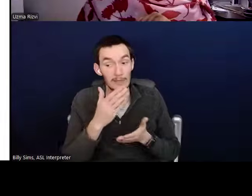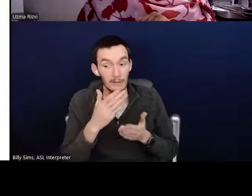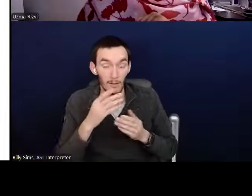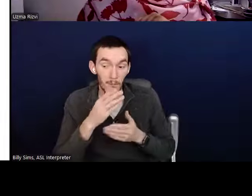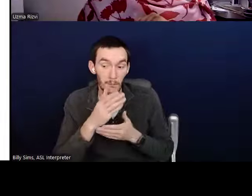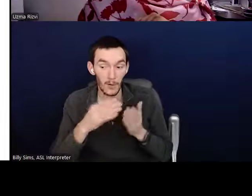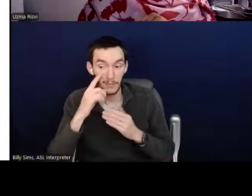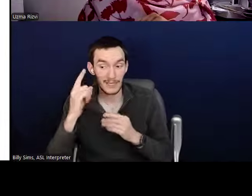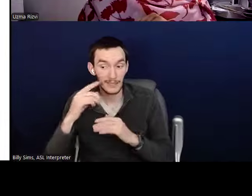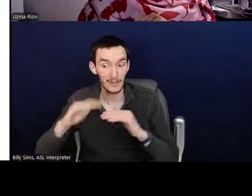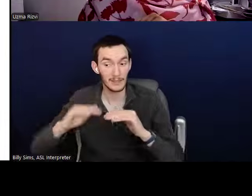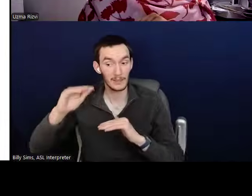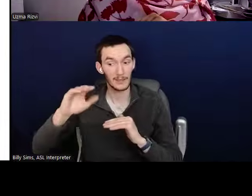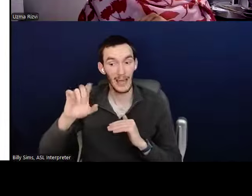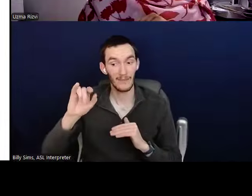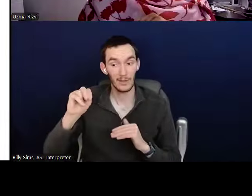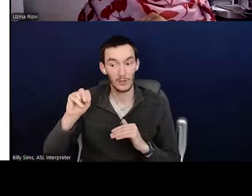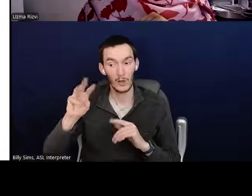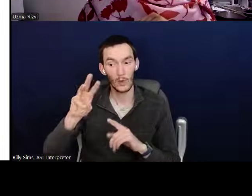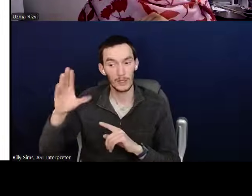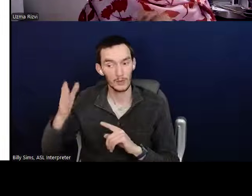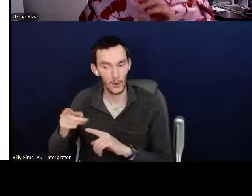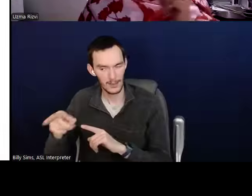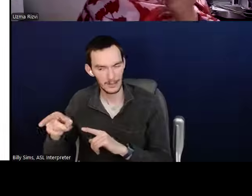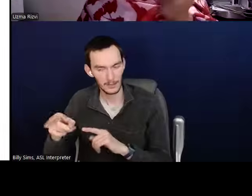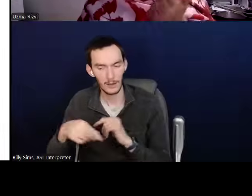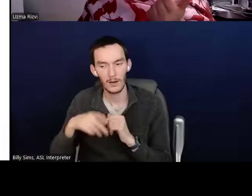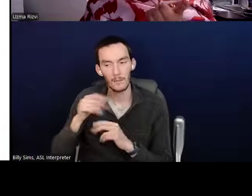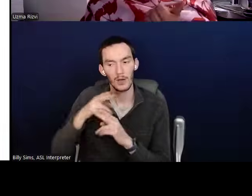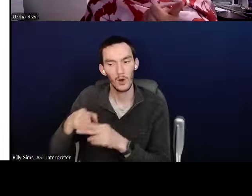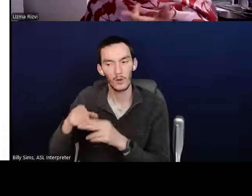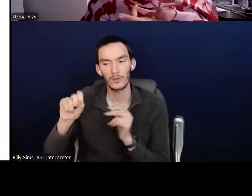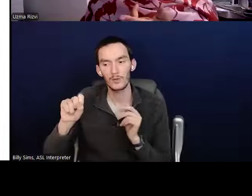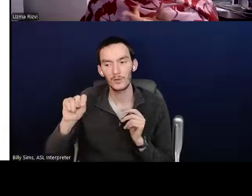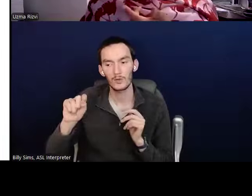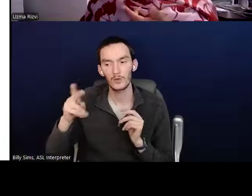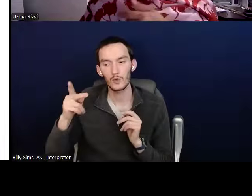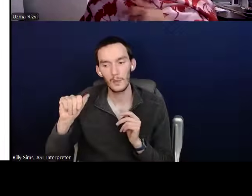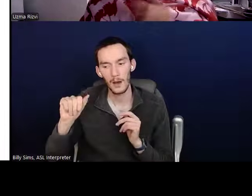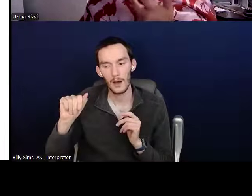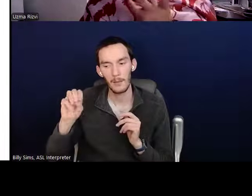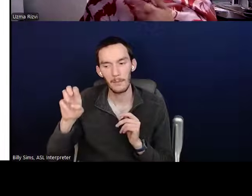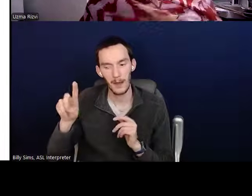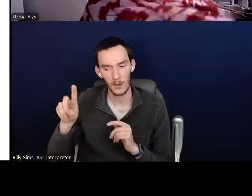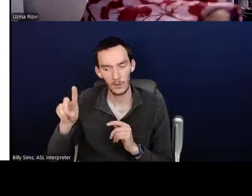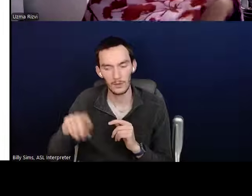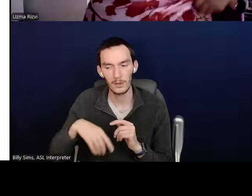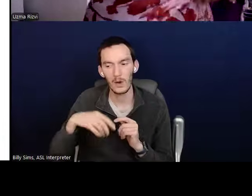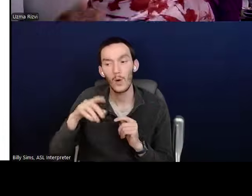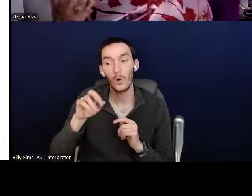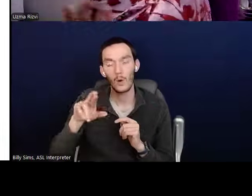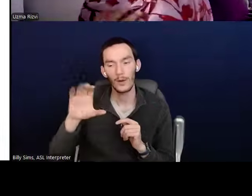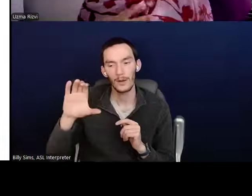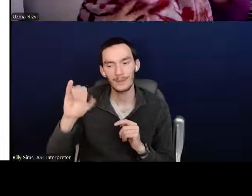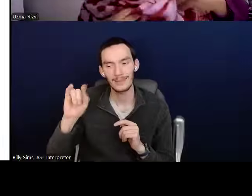the western mound at Mohenjo-Daro, and that's this one right here, has been called the Stupa Mound because it's got a stupa on it, the Citadel or